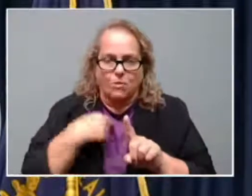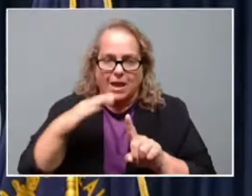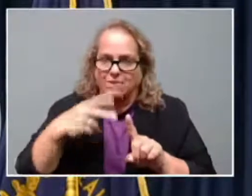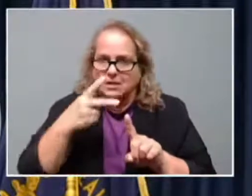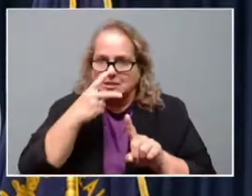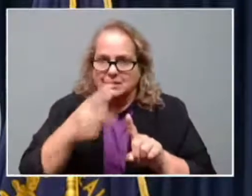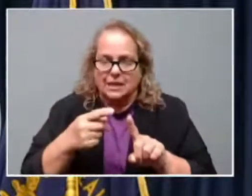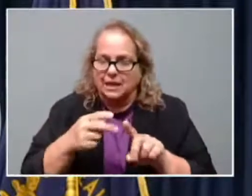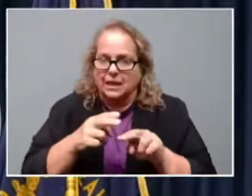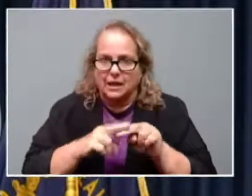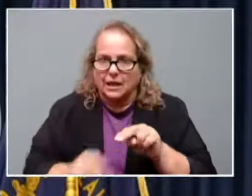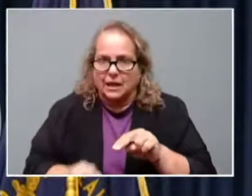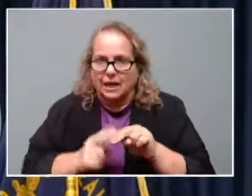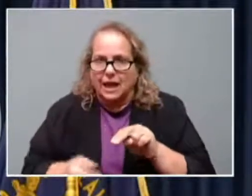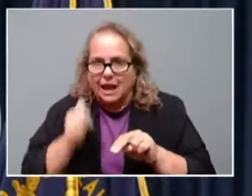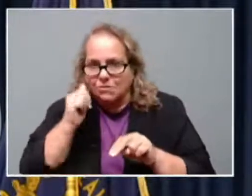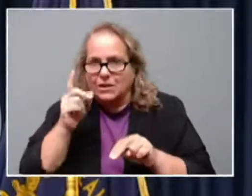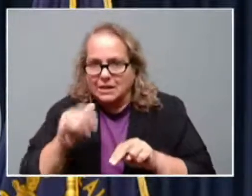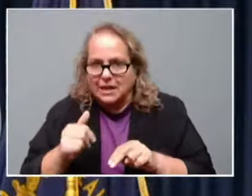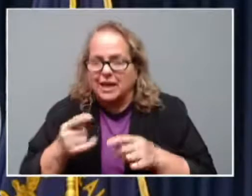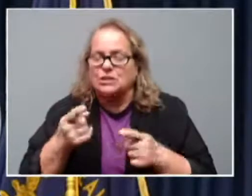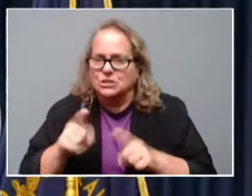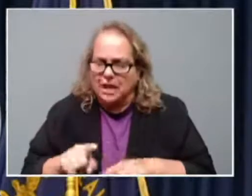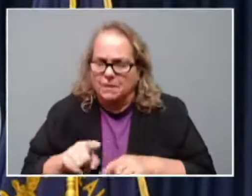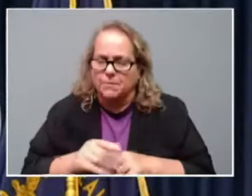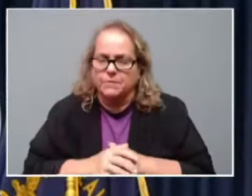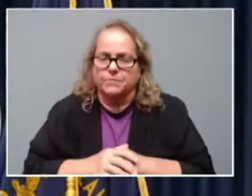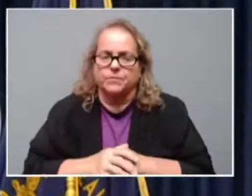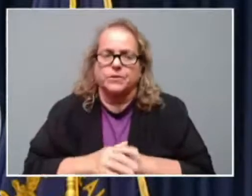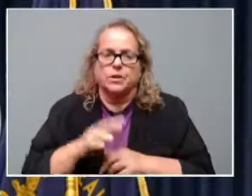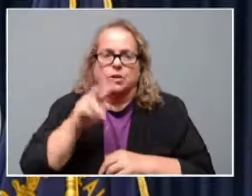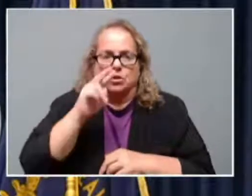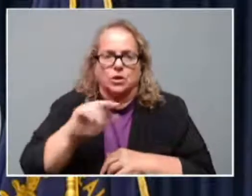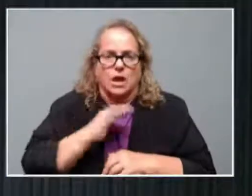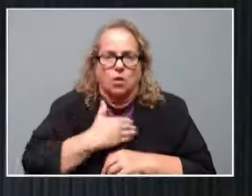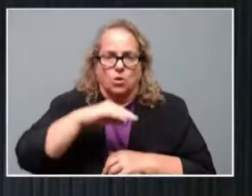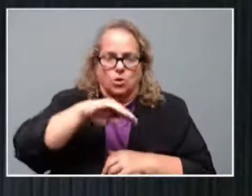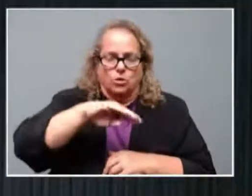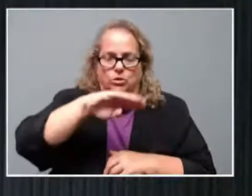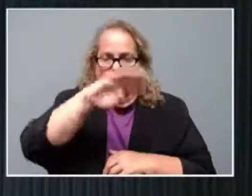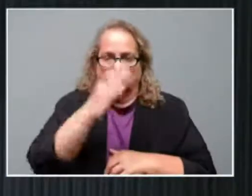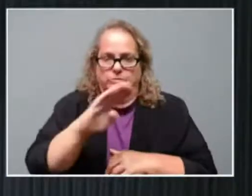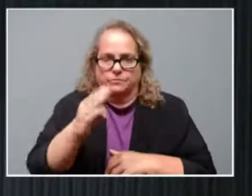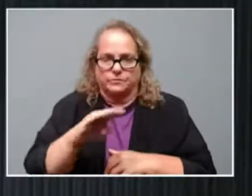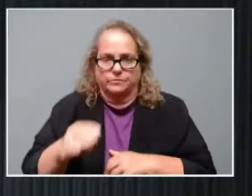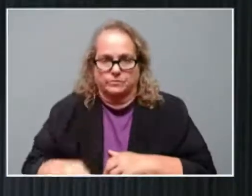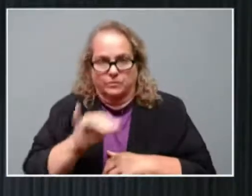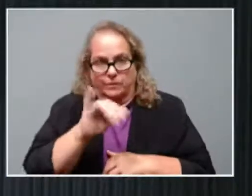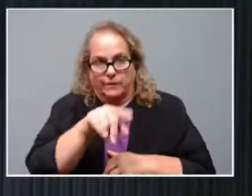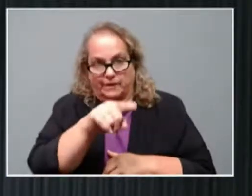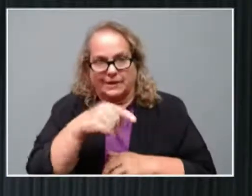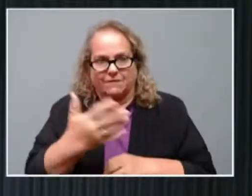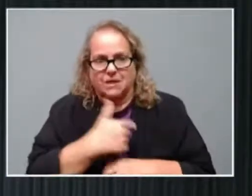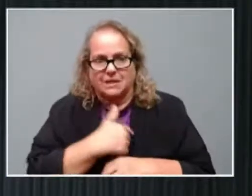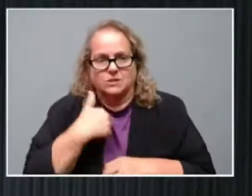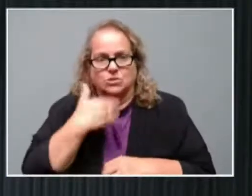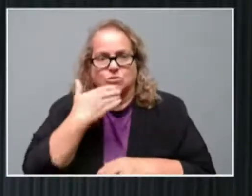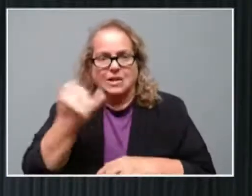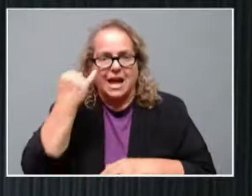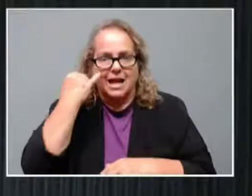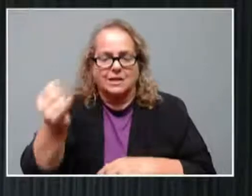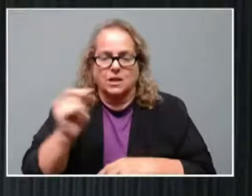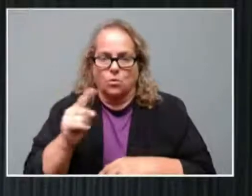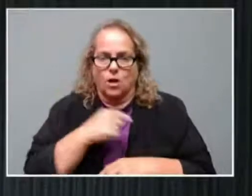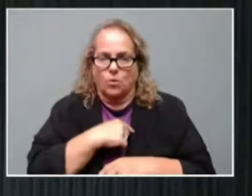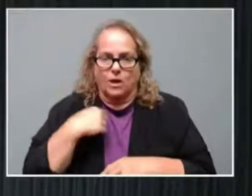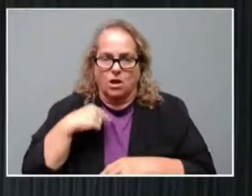single day. Let's look at our stair-stepper chart, which gives us a good idea of where we are going. We now